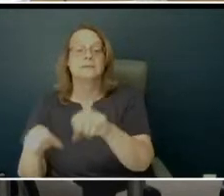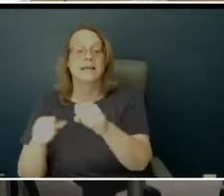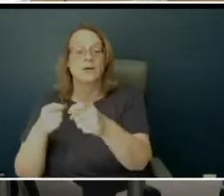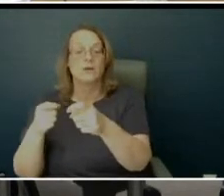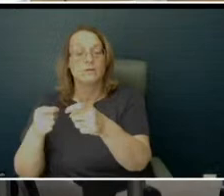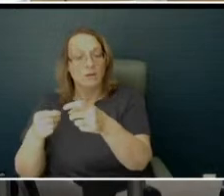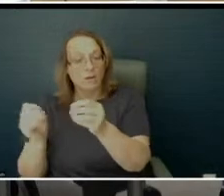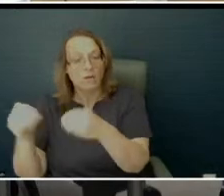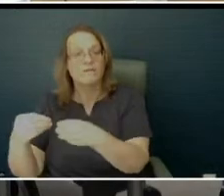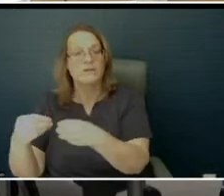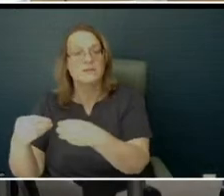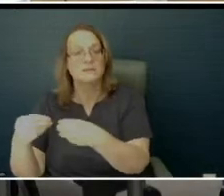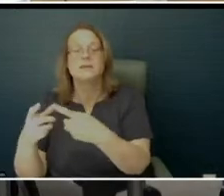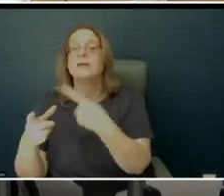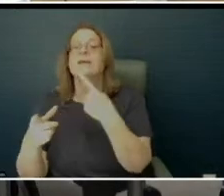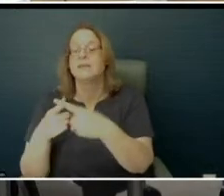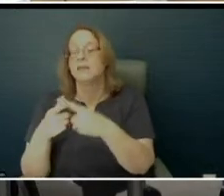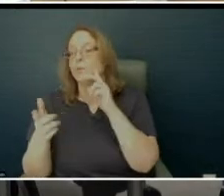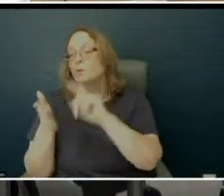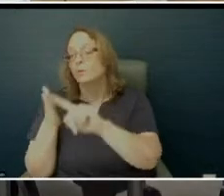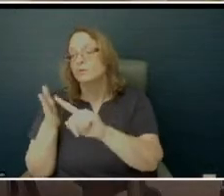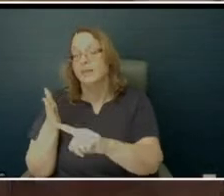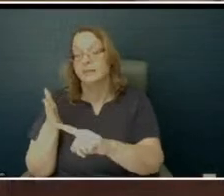had a transition at all.